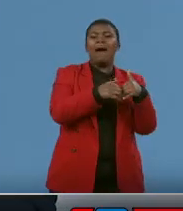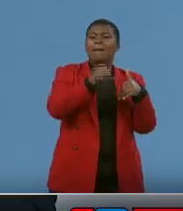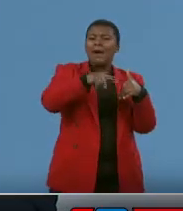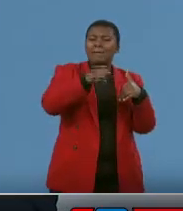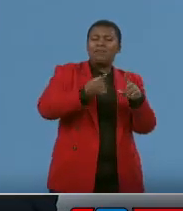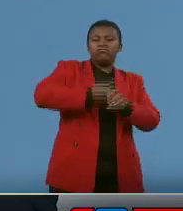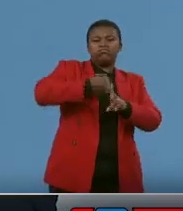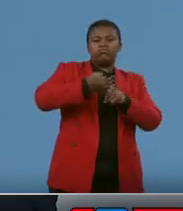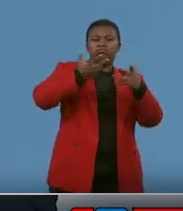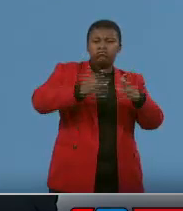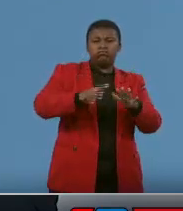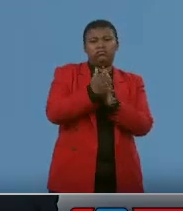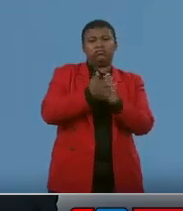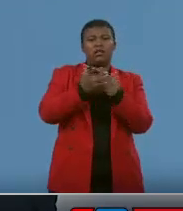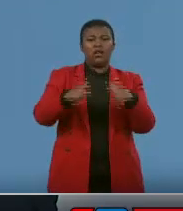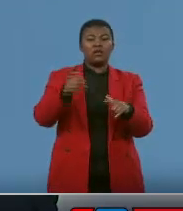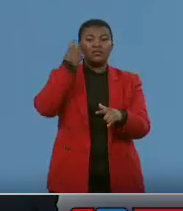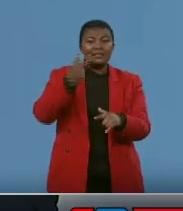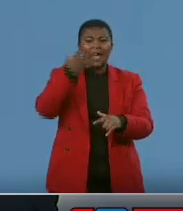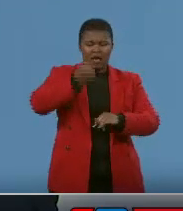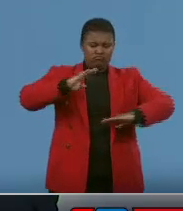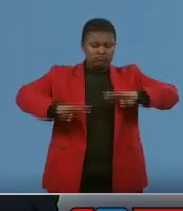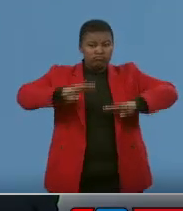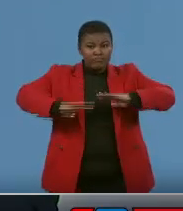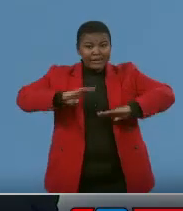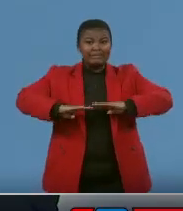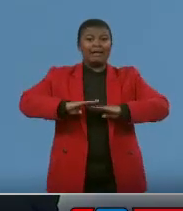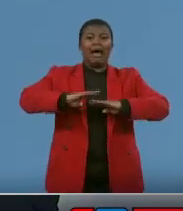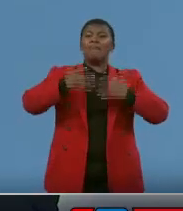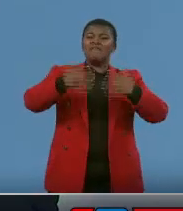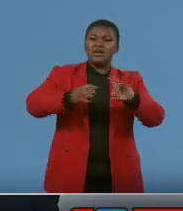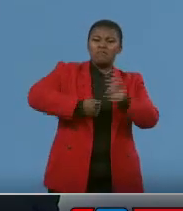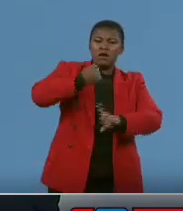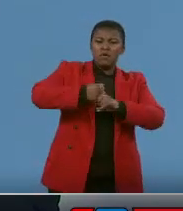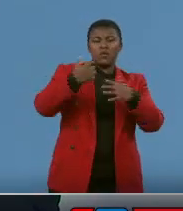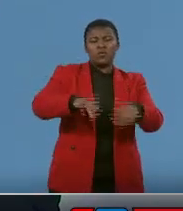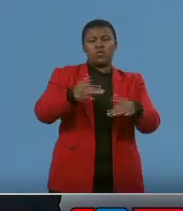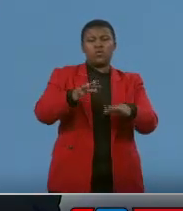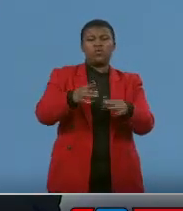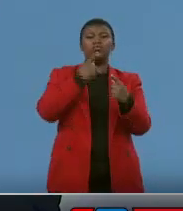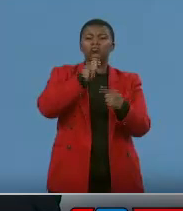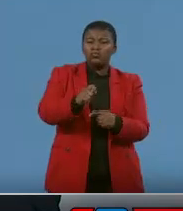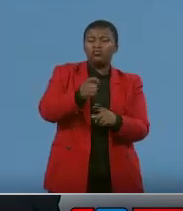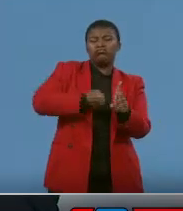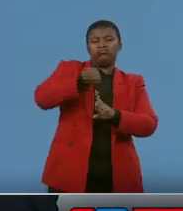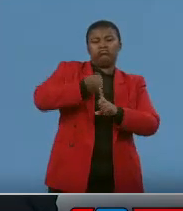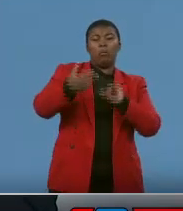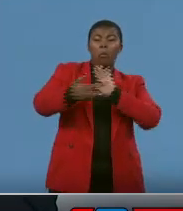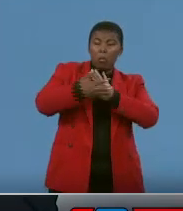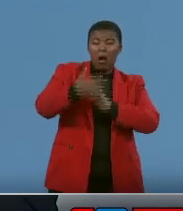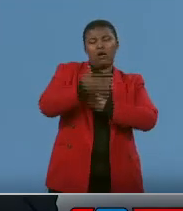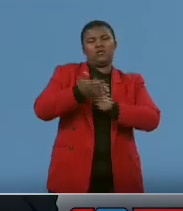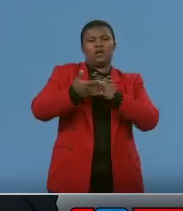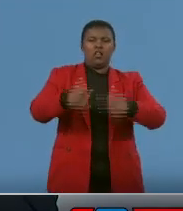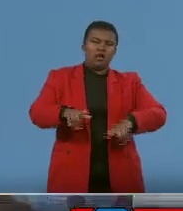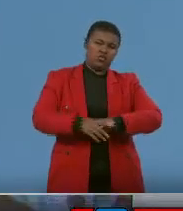fighting for this language. We have your Pan South African Language Board, who has really championed the language in being an official language.